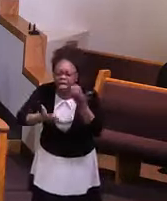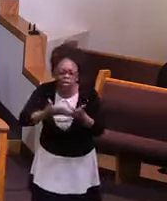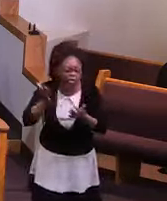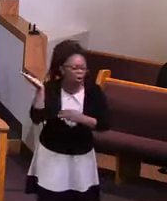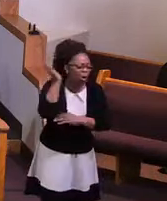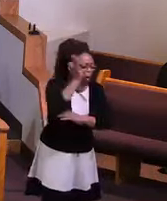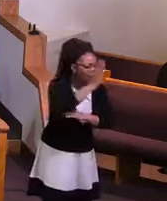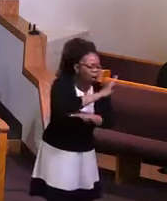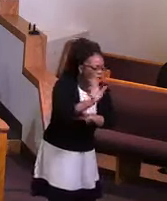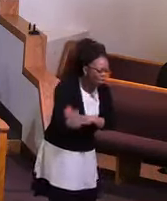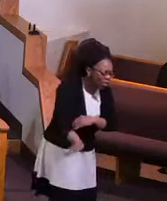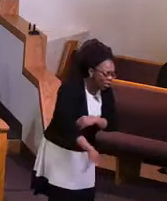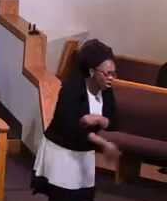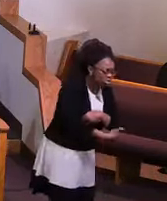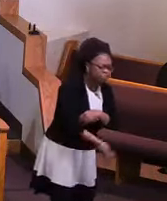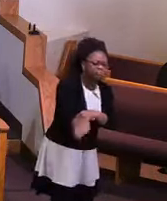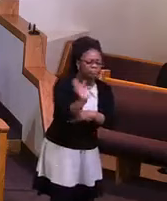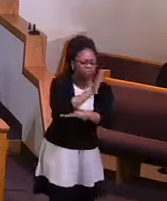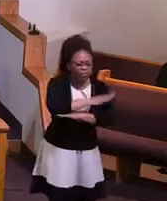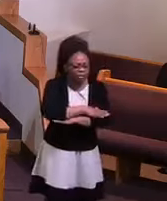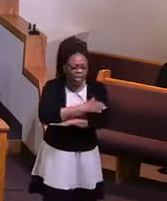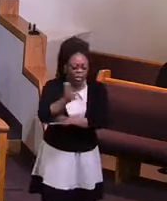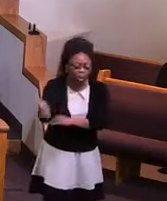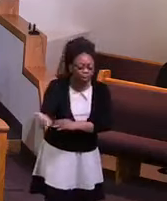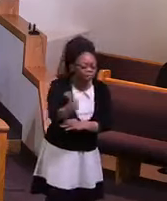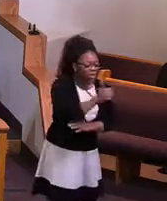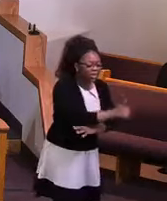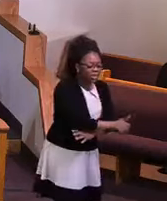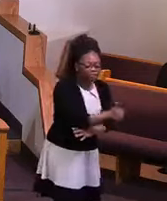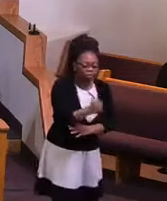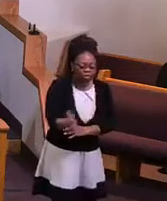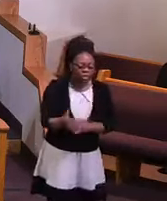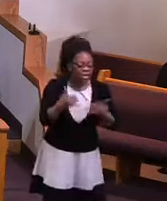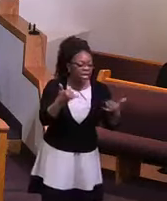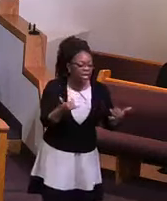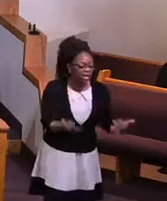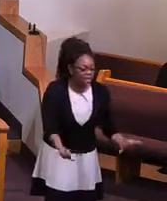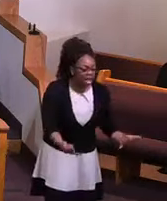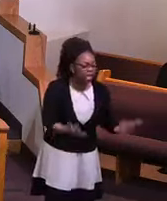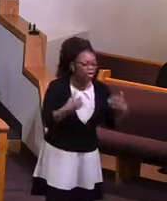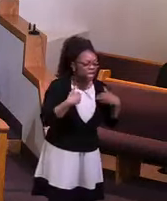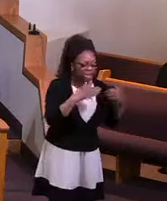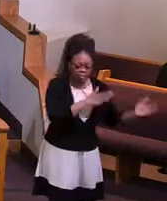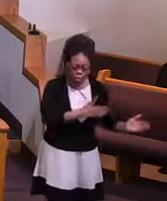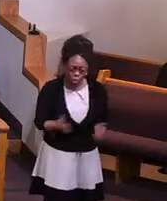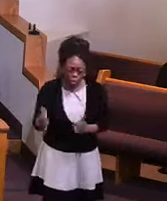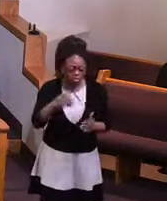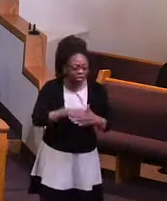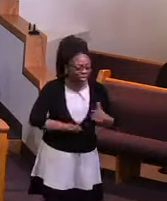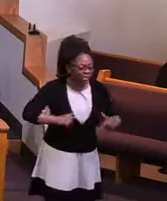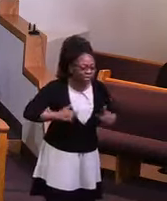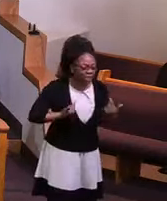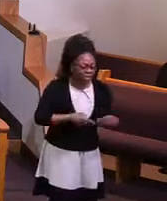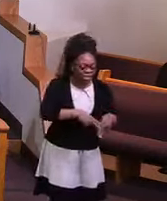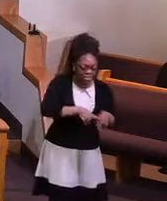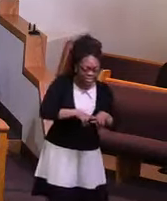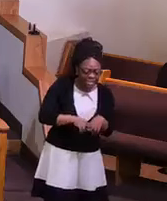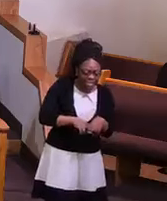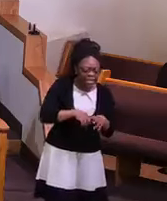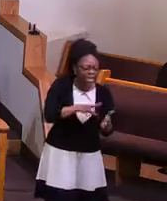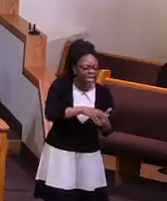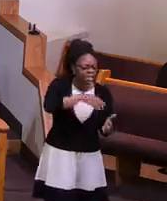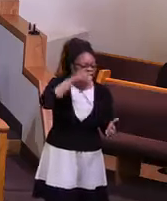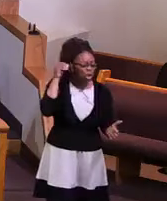long, going back and forth. Now order is back in this man's life. He's sitting, he's learning, and he's dressed